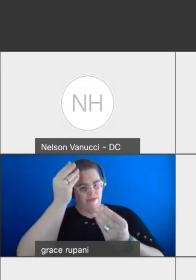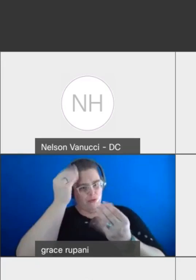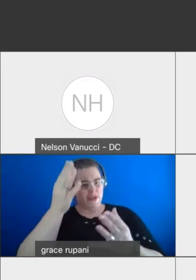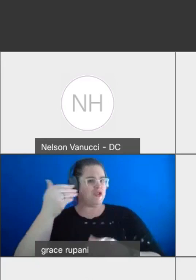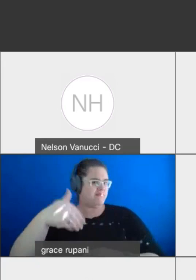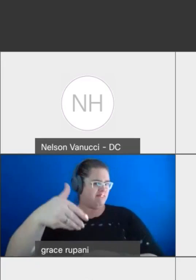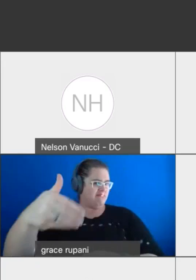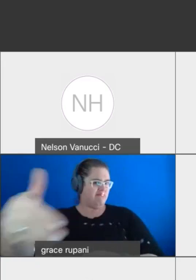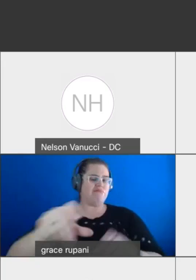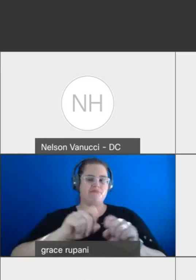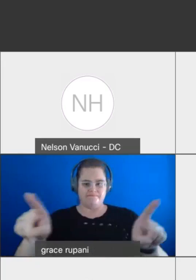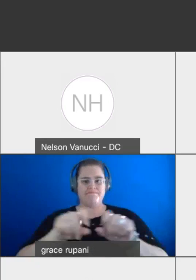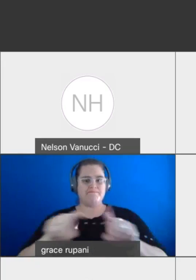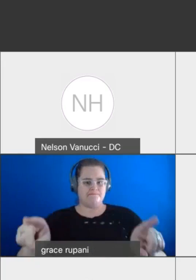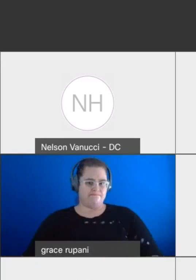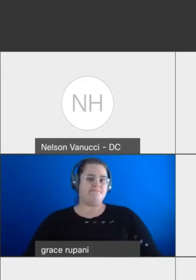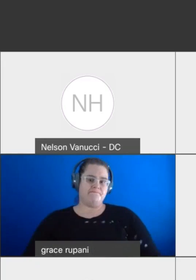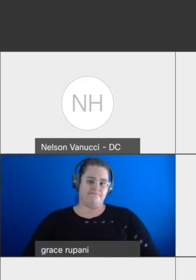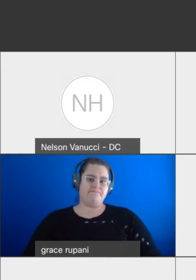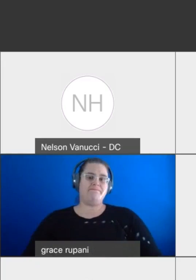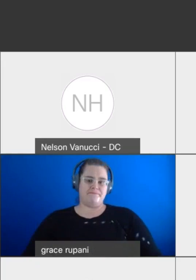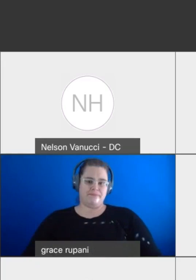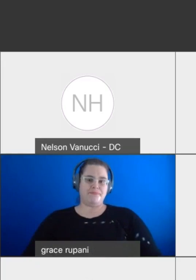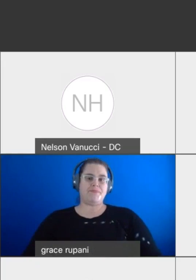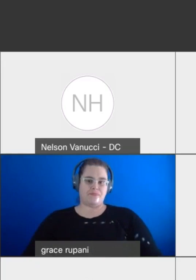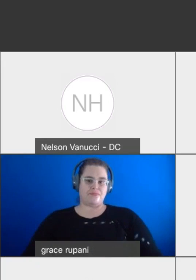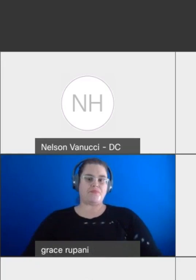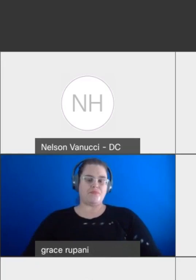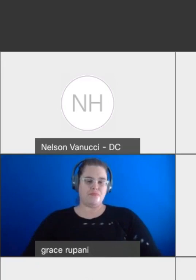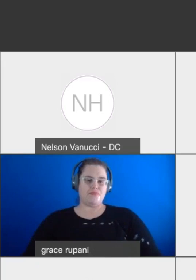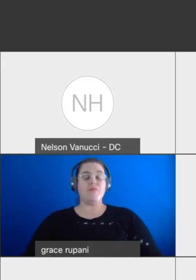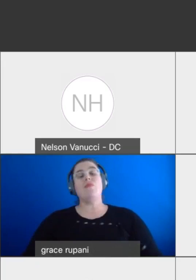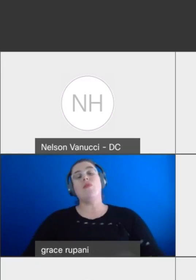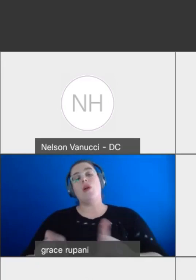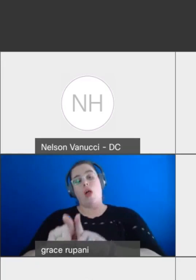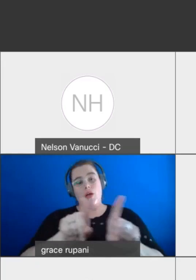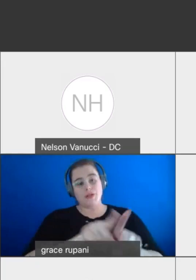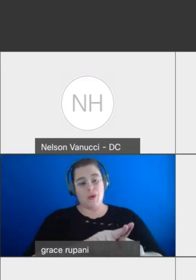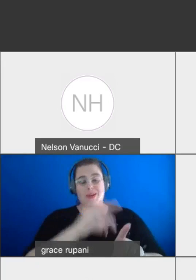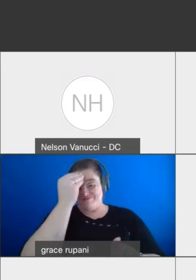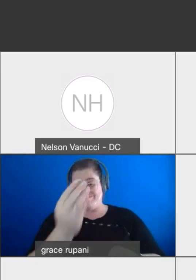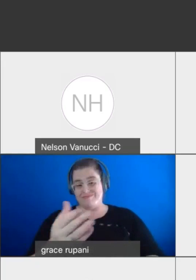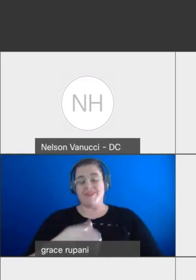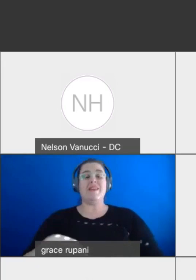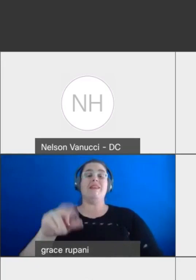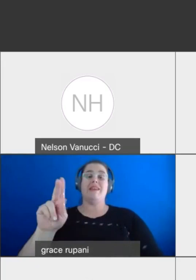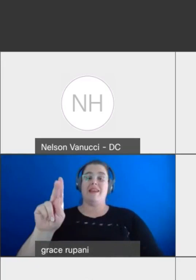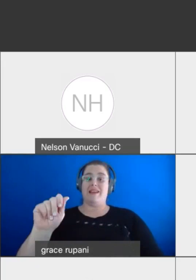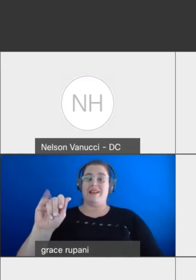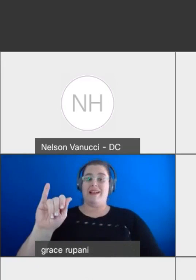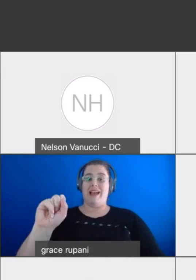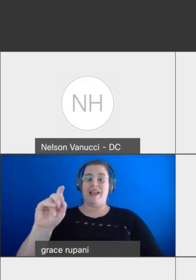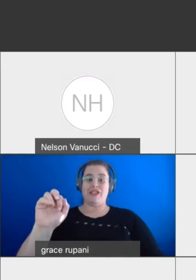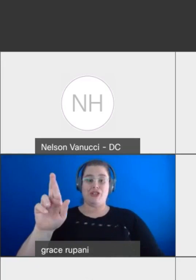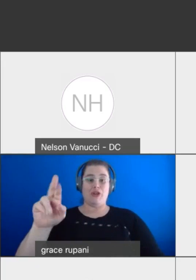I can also tell you that they're, including the hospital systems as well as Kaiser, those